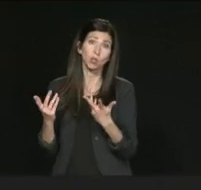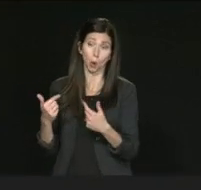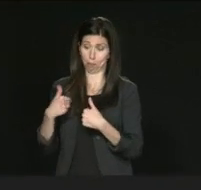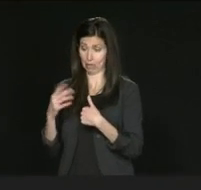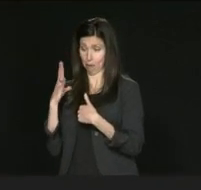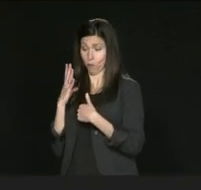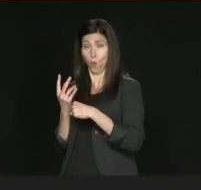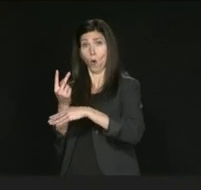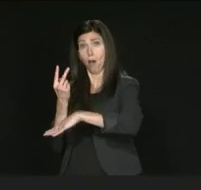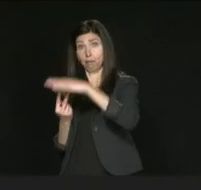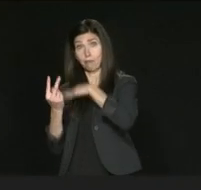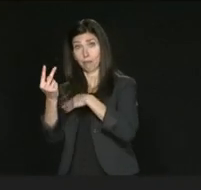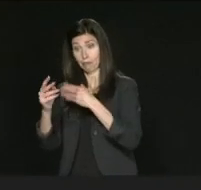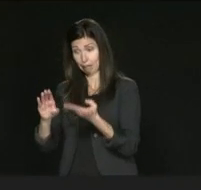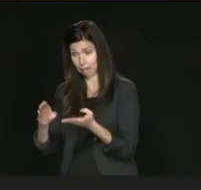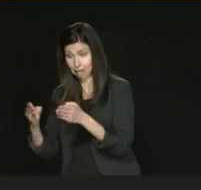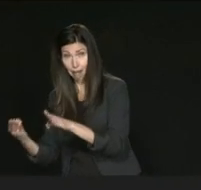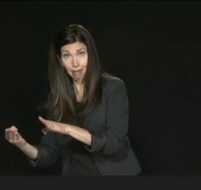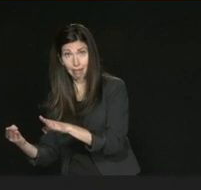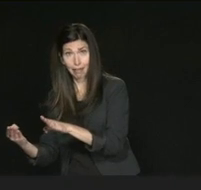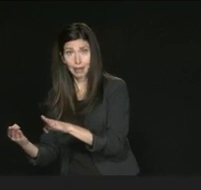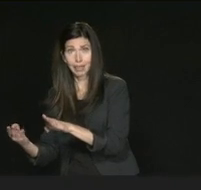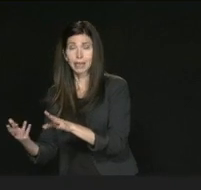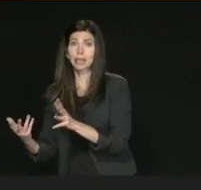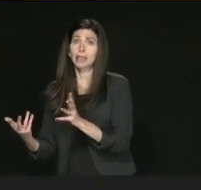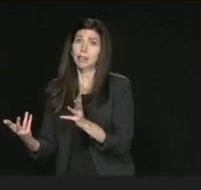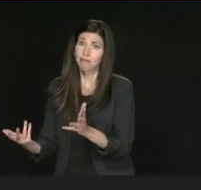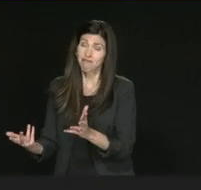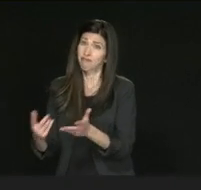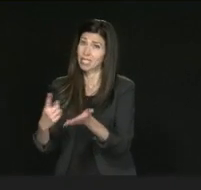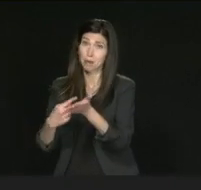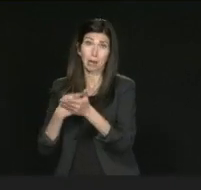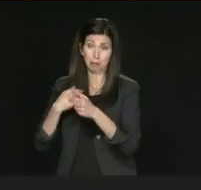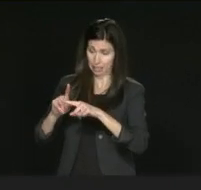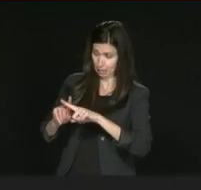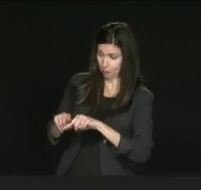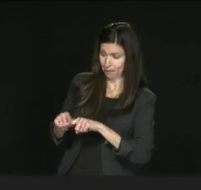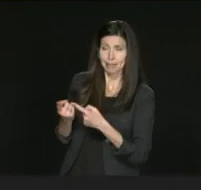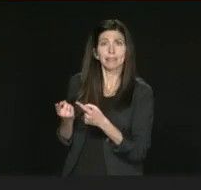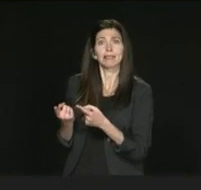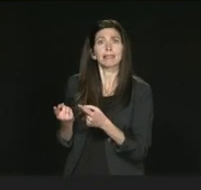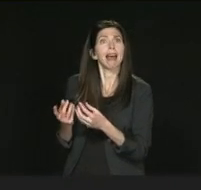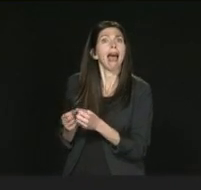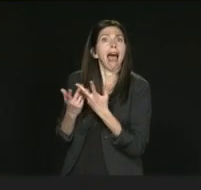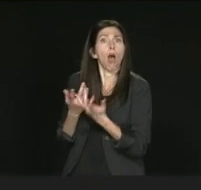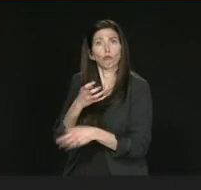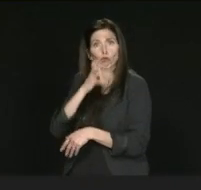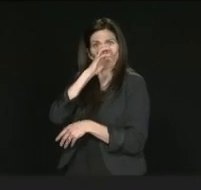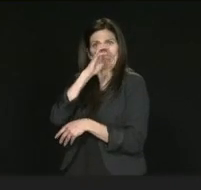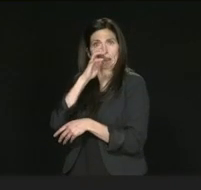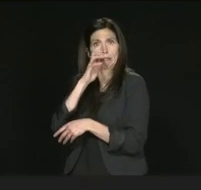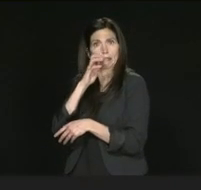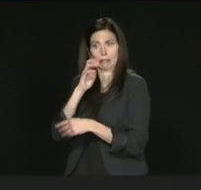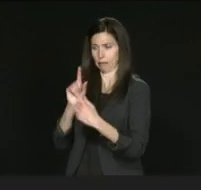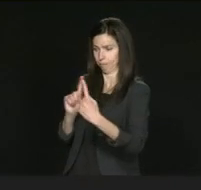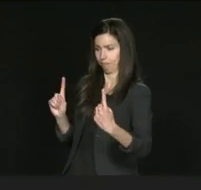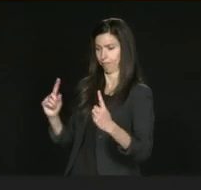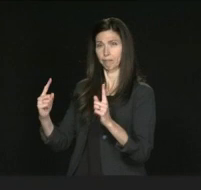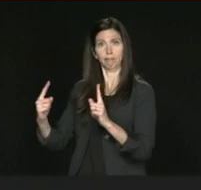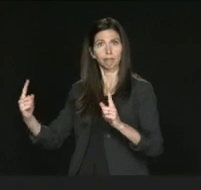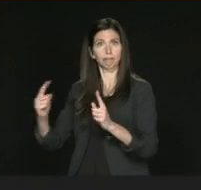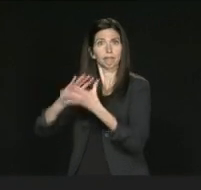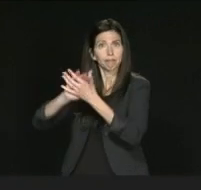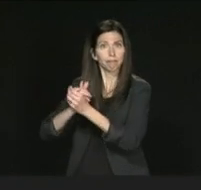dependent on some of the measures that are being put in place to prevent serious outcomes in those high-risk